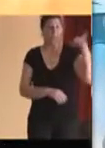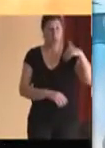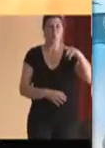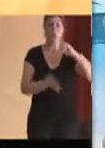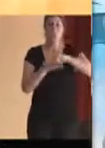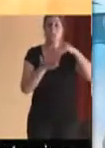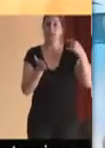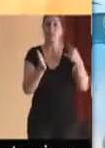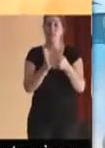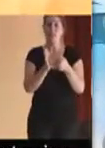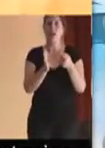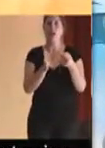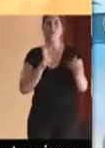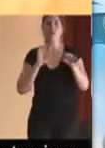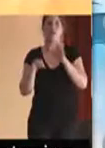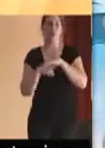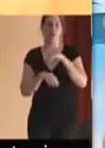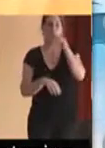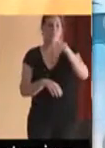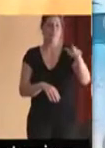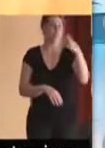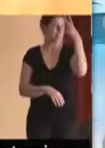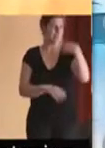yield the best results? No, well, not really.